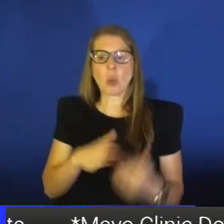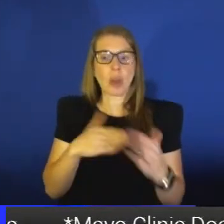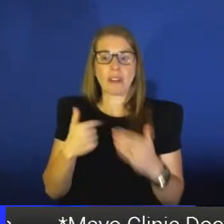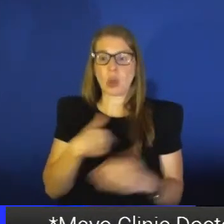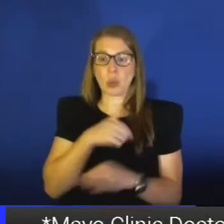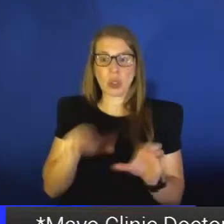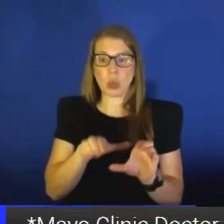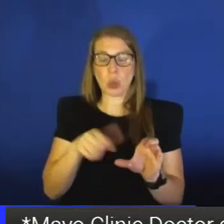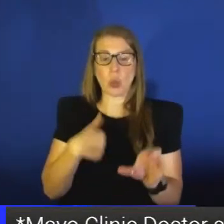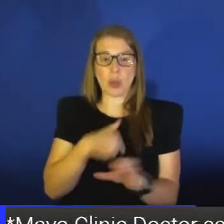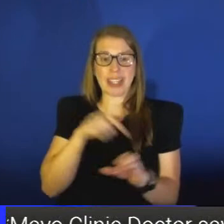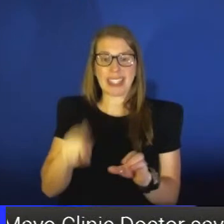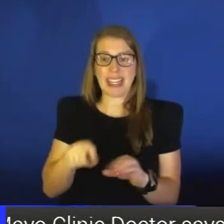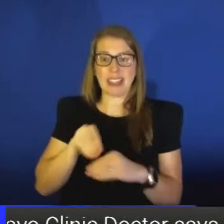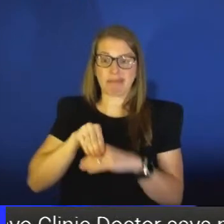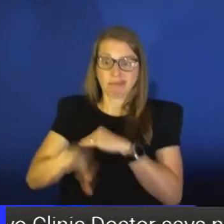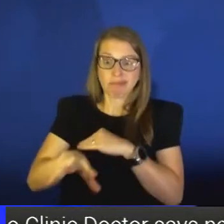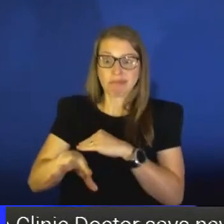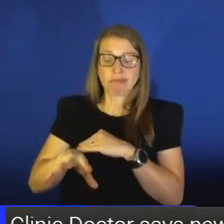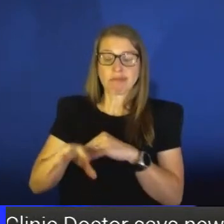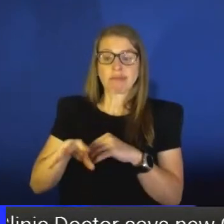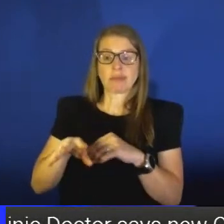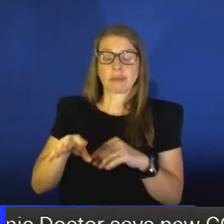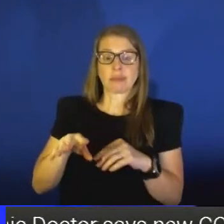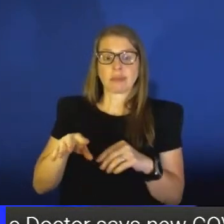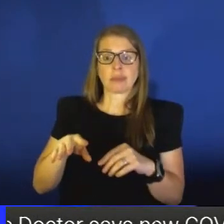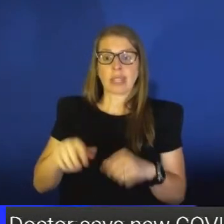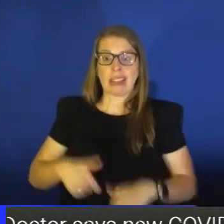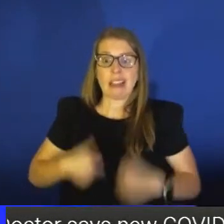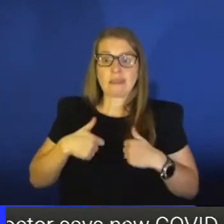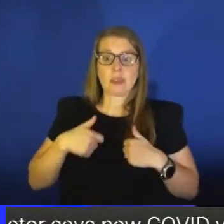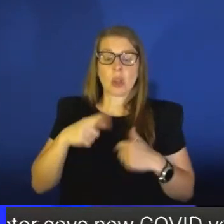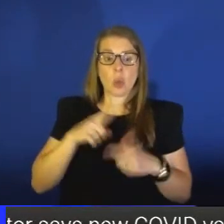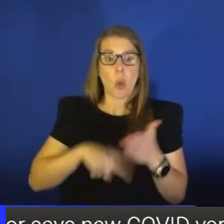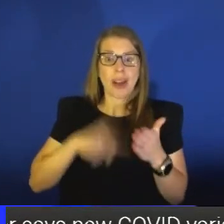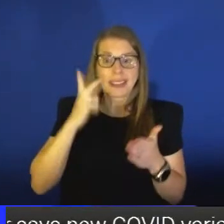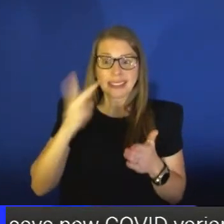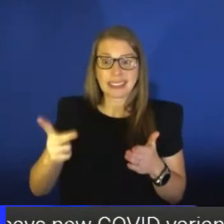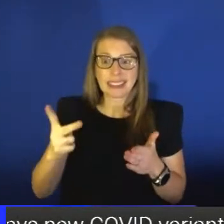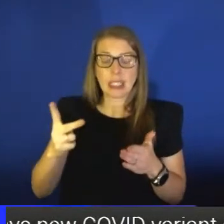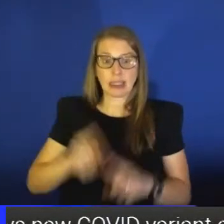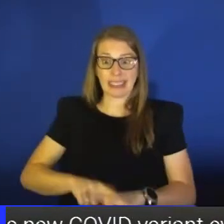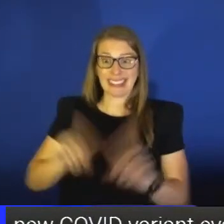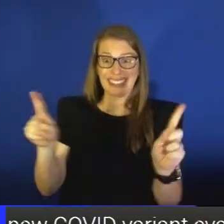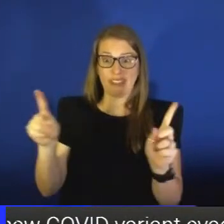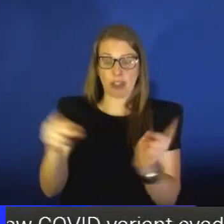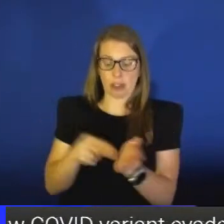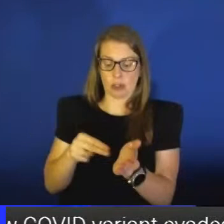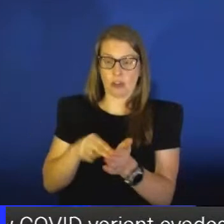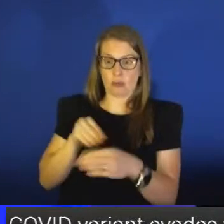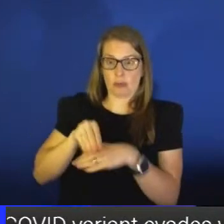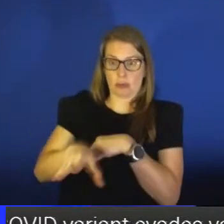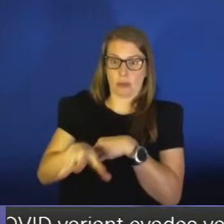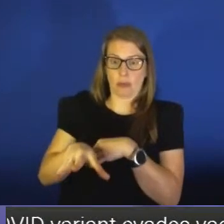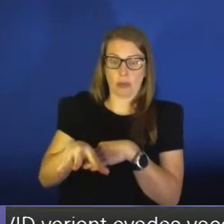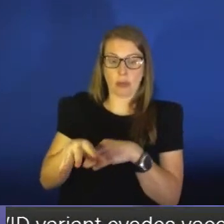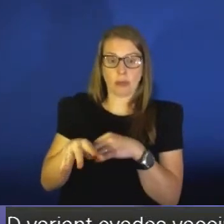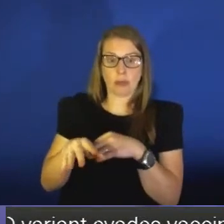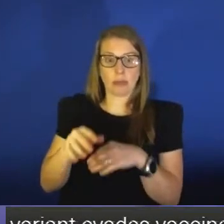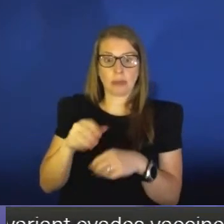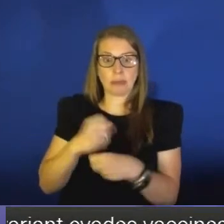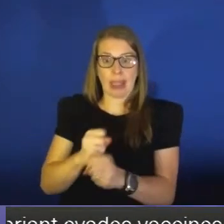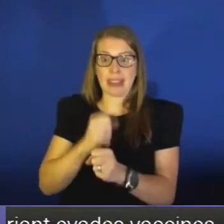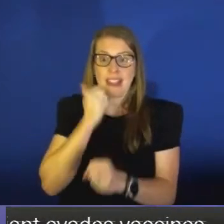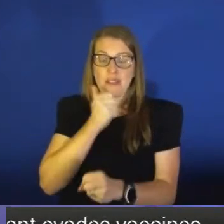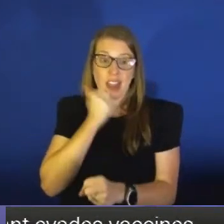need to make a difference. And she said, what I see is the difference that nurses make every day. I said, okay. I'm all